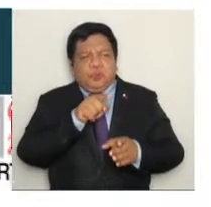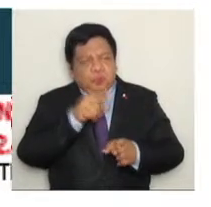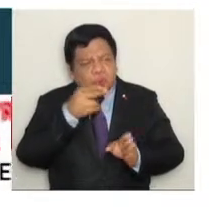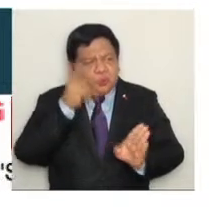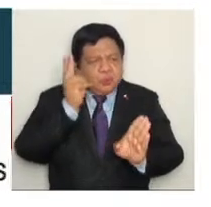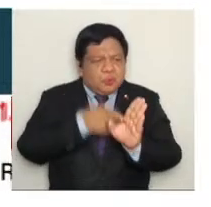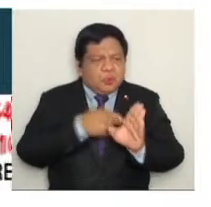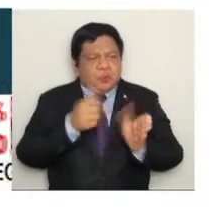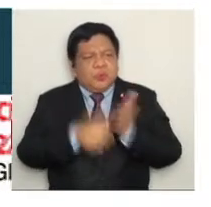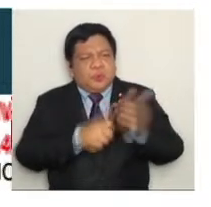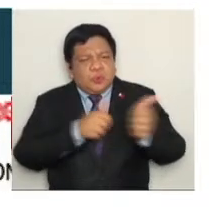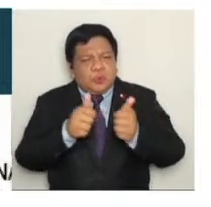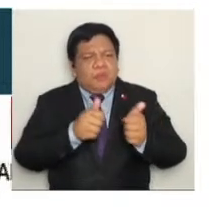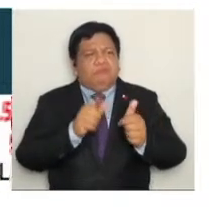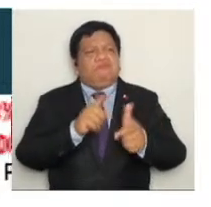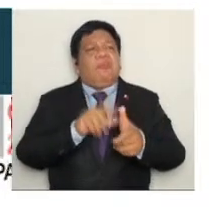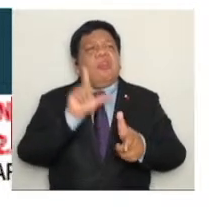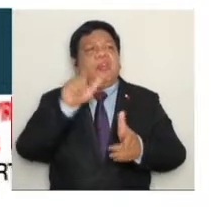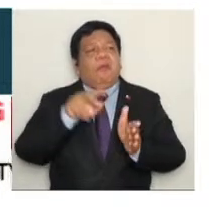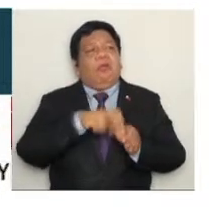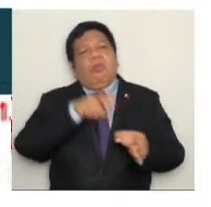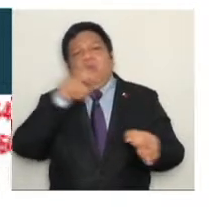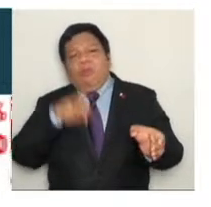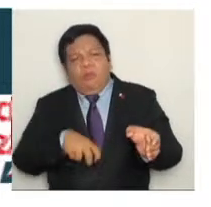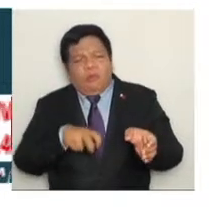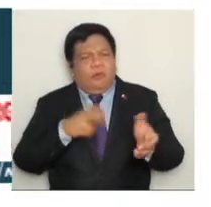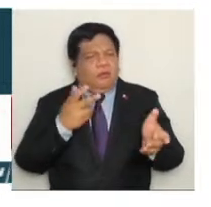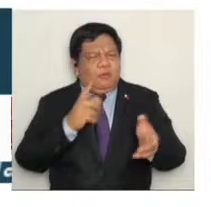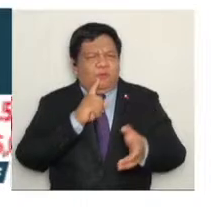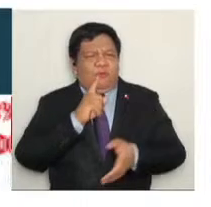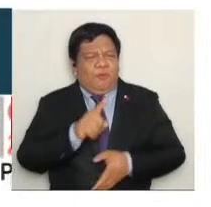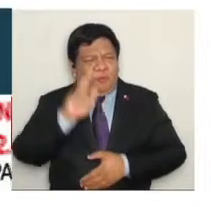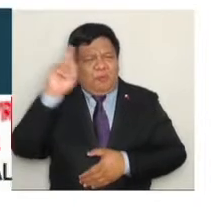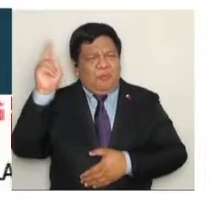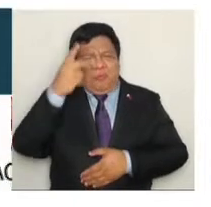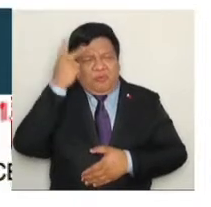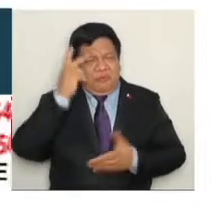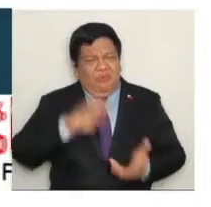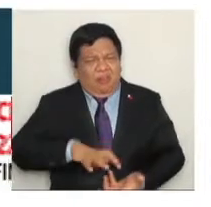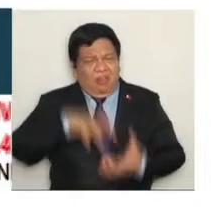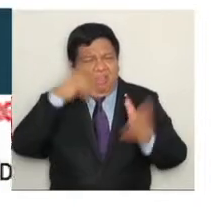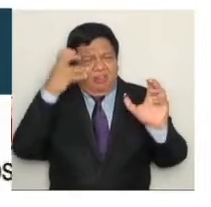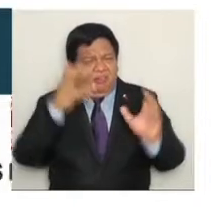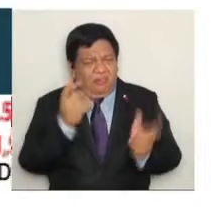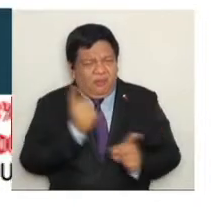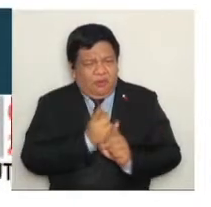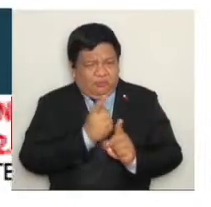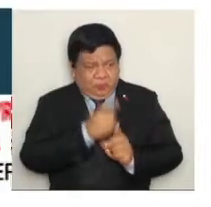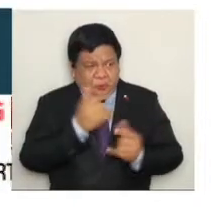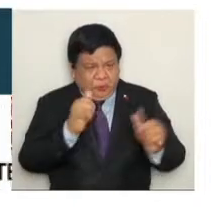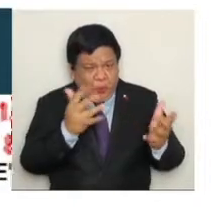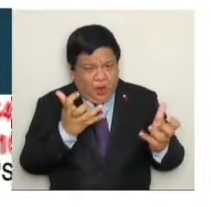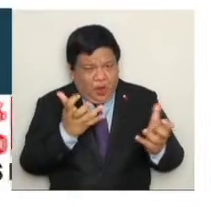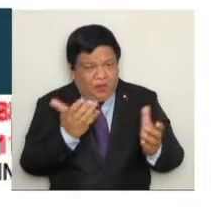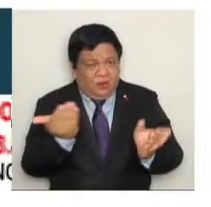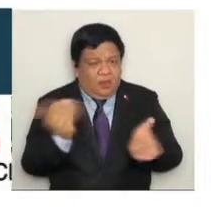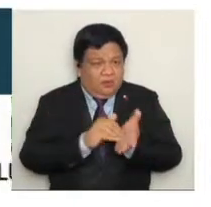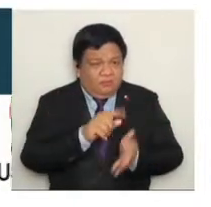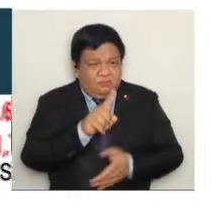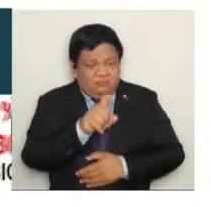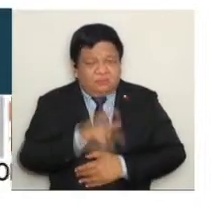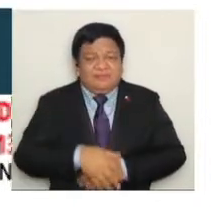not deciding not to run? I mean, it's a messy, messy situation there. And you still want more of it? Well,